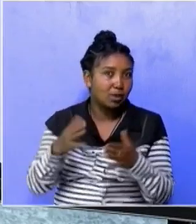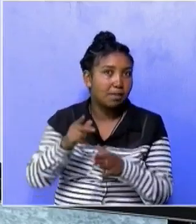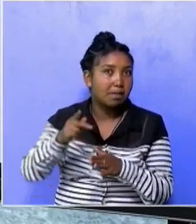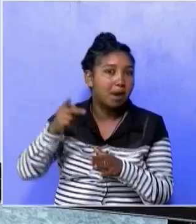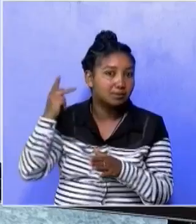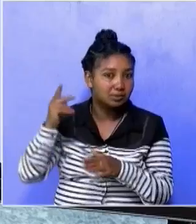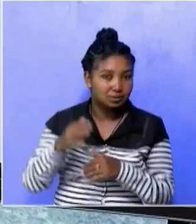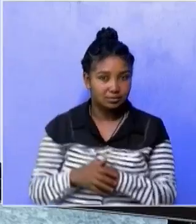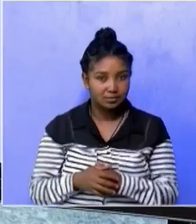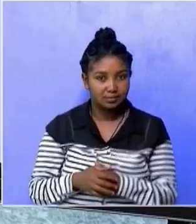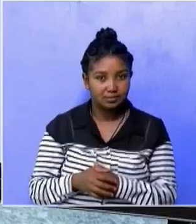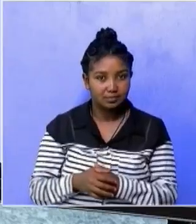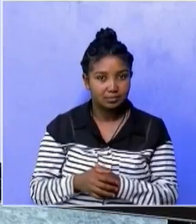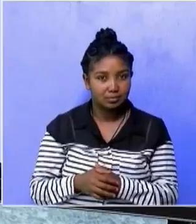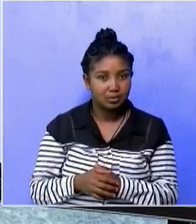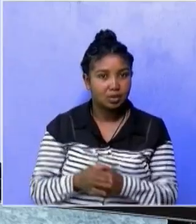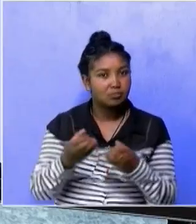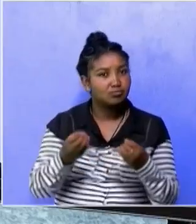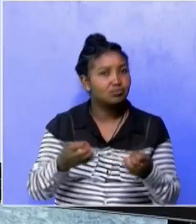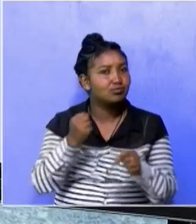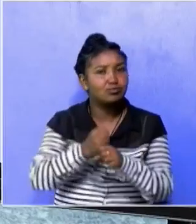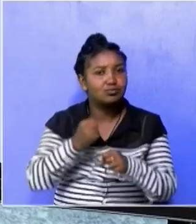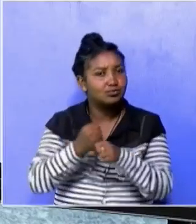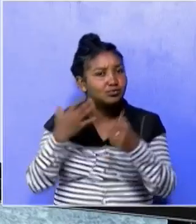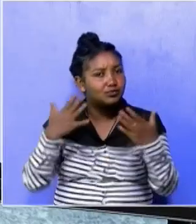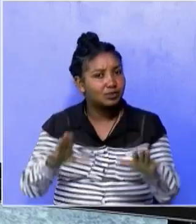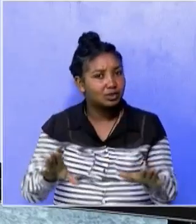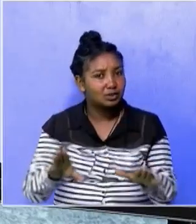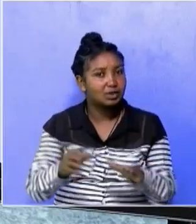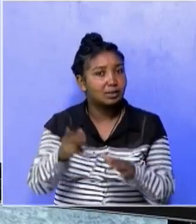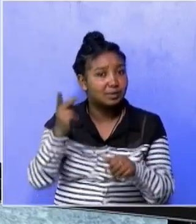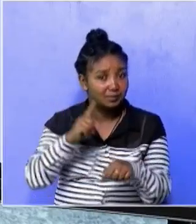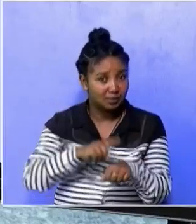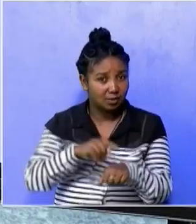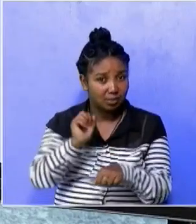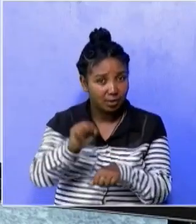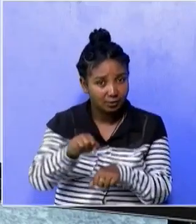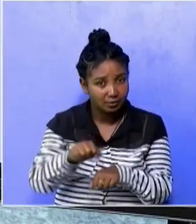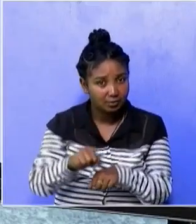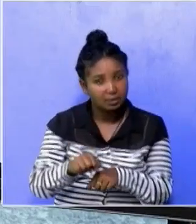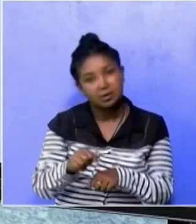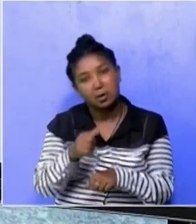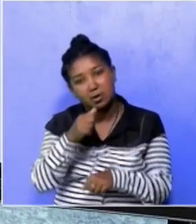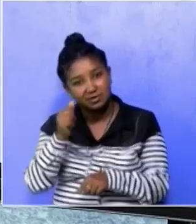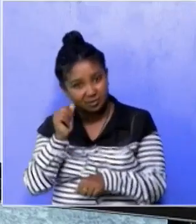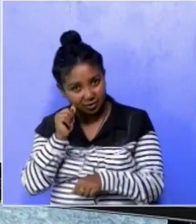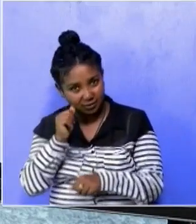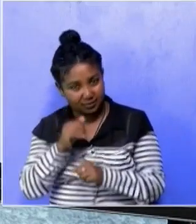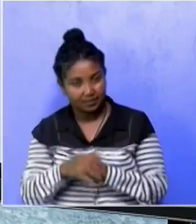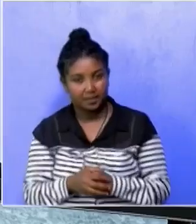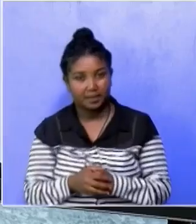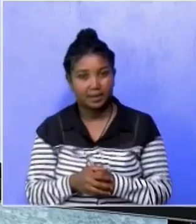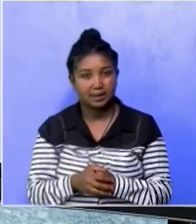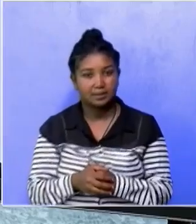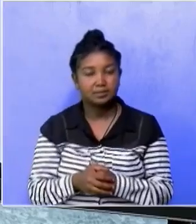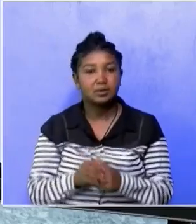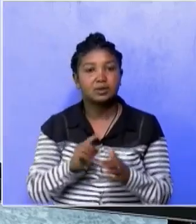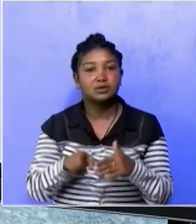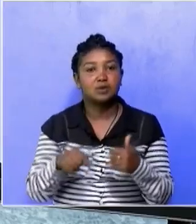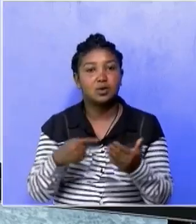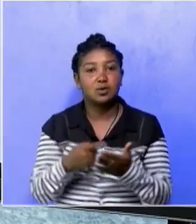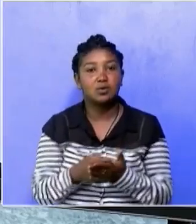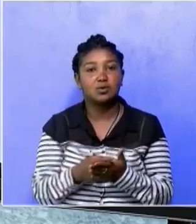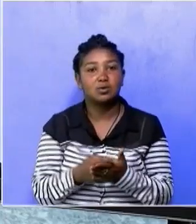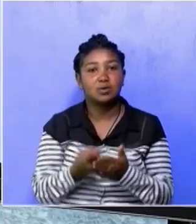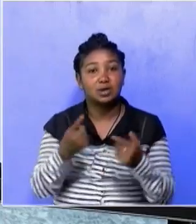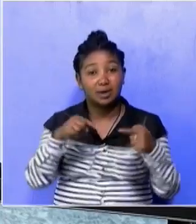past. You did a lot of activities in the previous time or yesterday. So when it